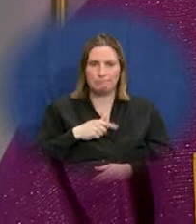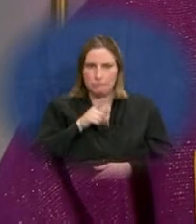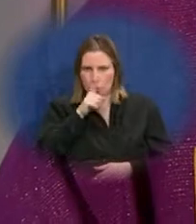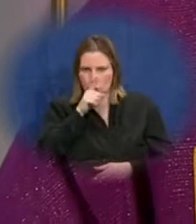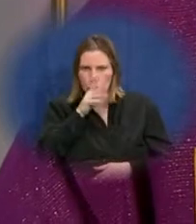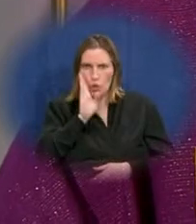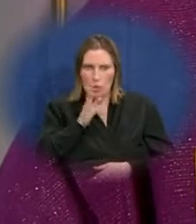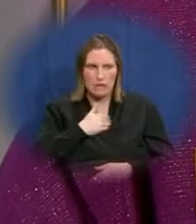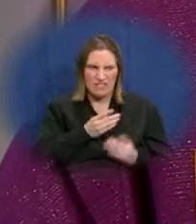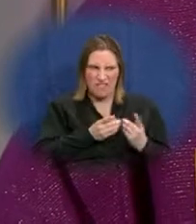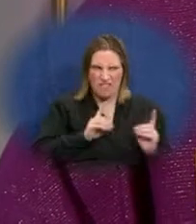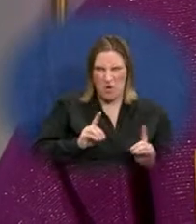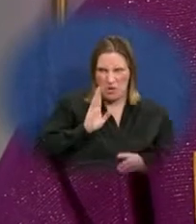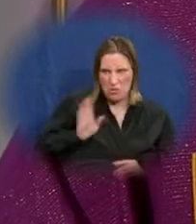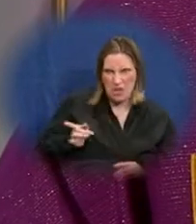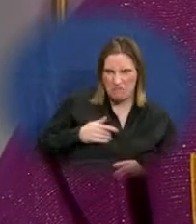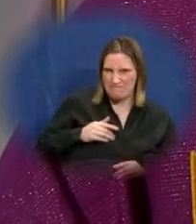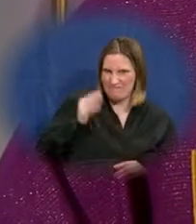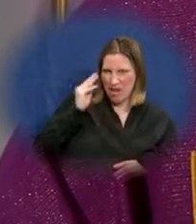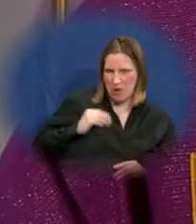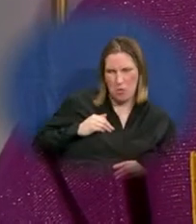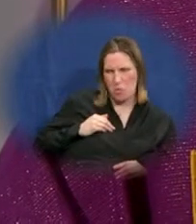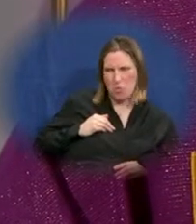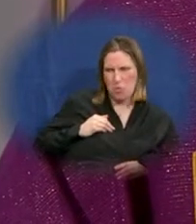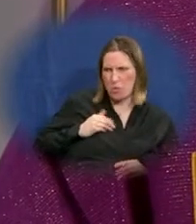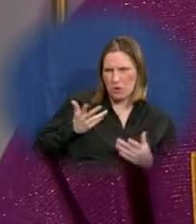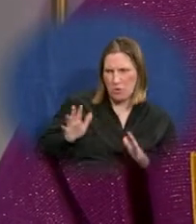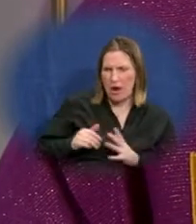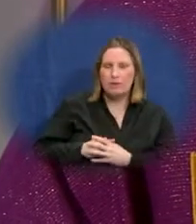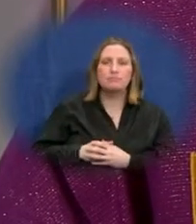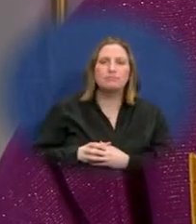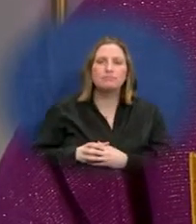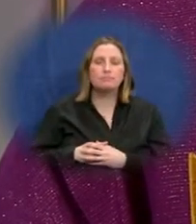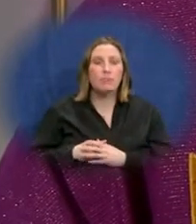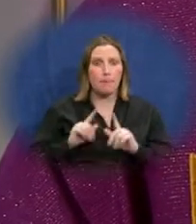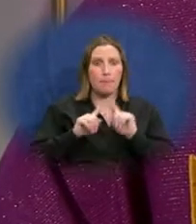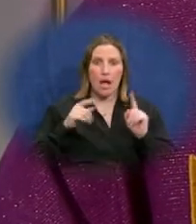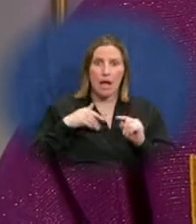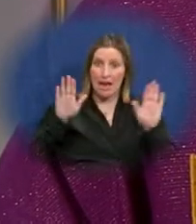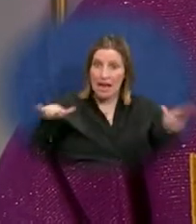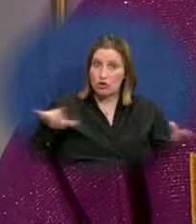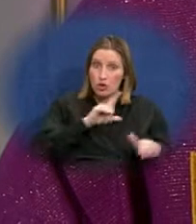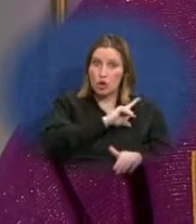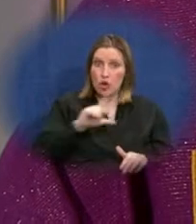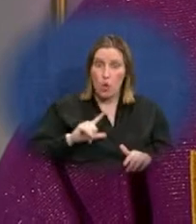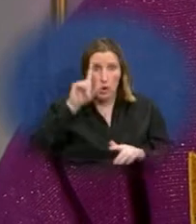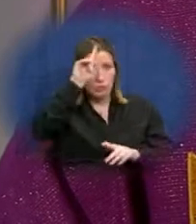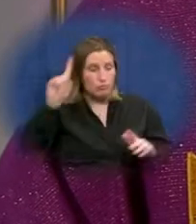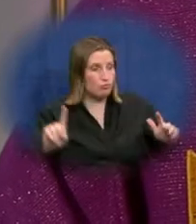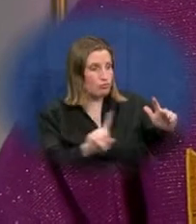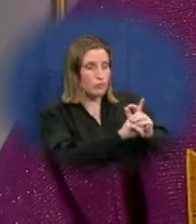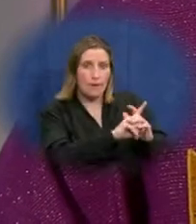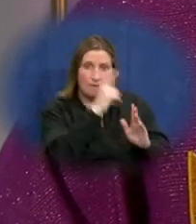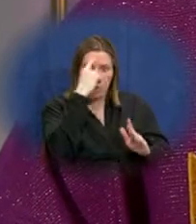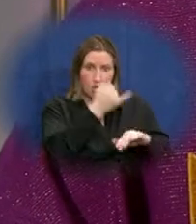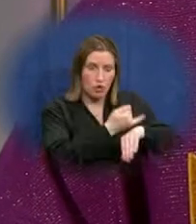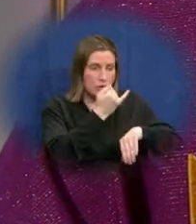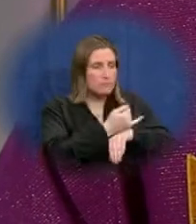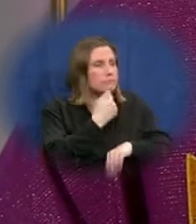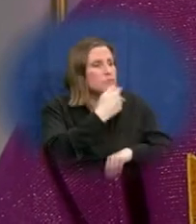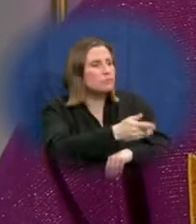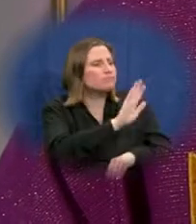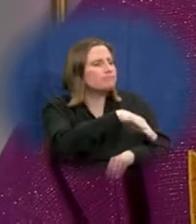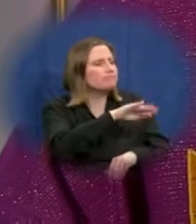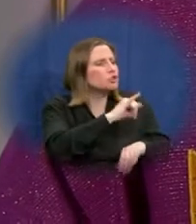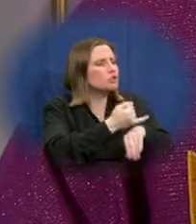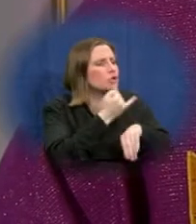her quietly. Such was his intention, when suddenly the angel of the Lord appeared in a dream and said to him, "Joseph, son